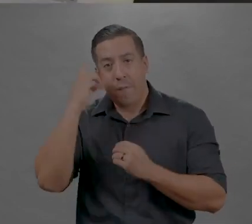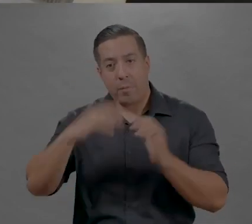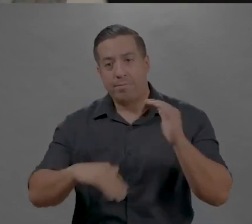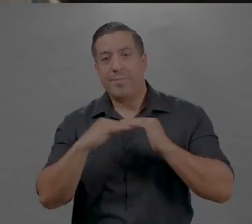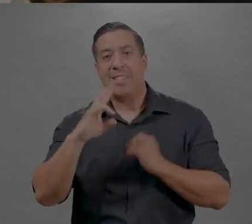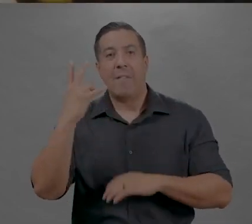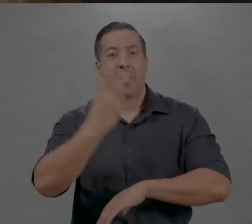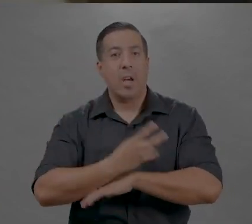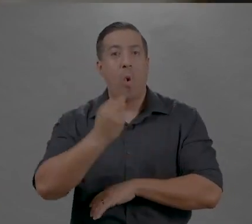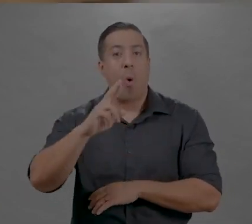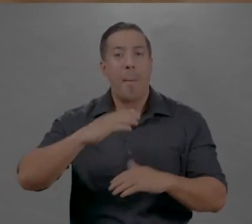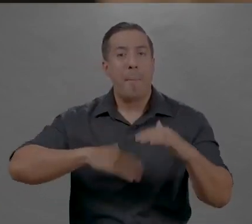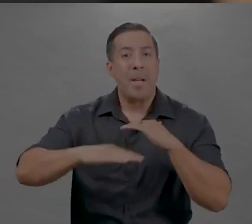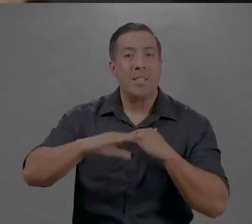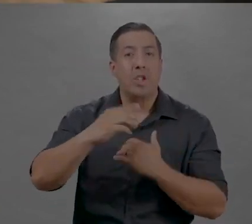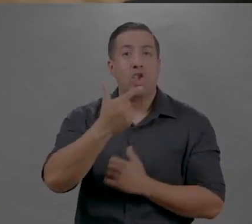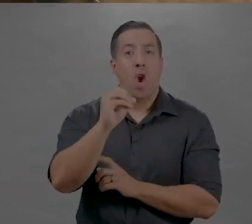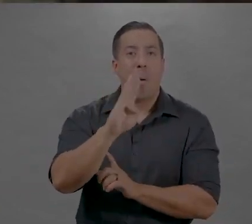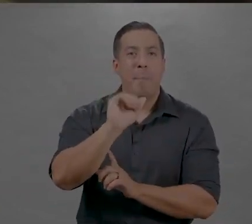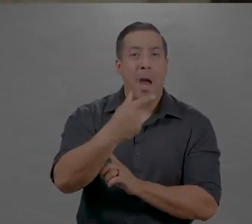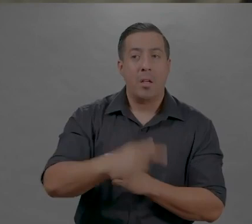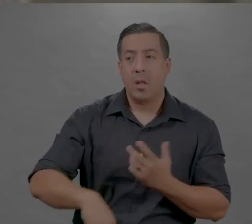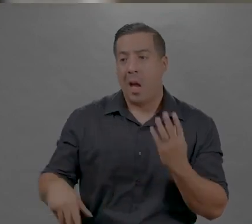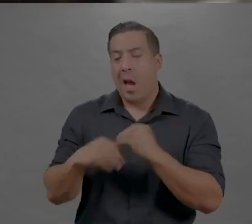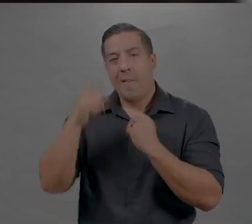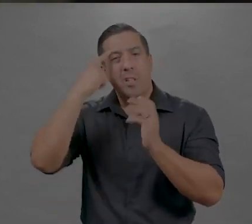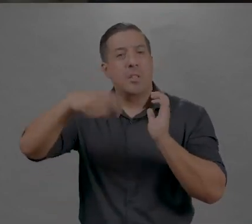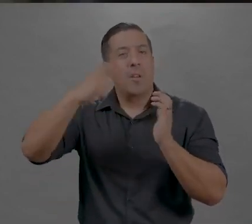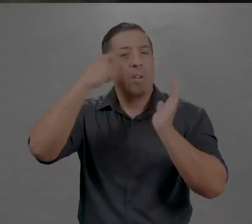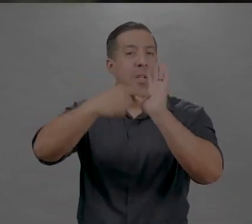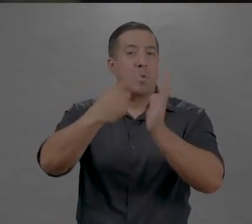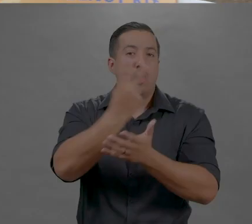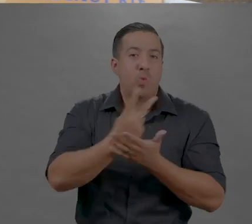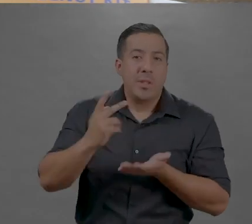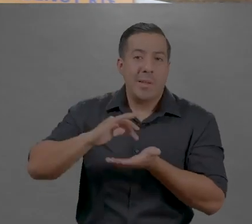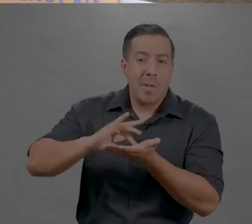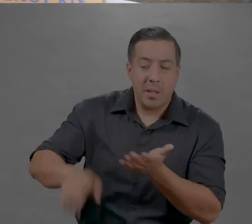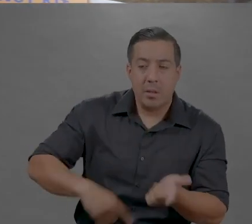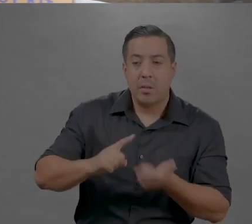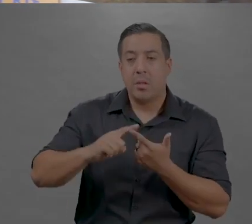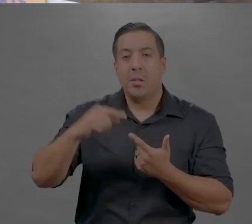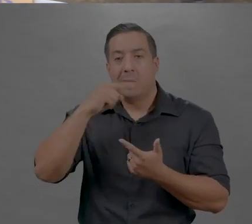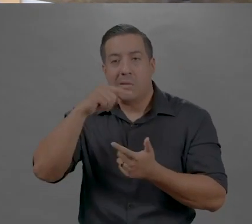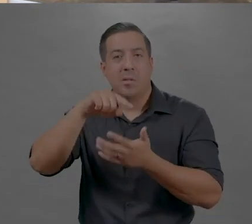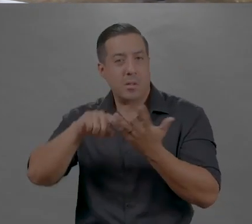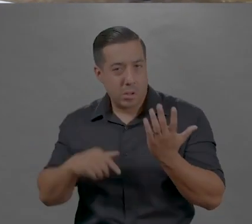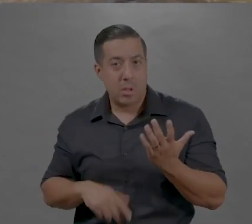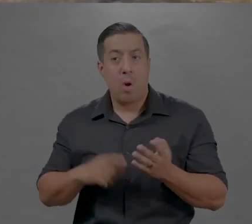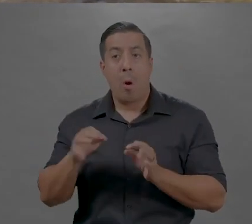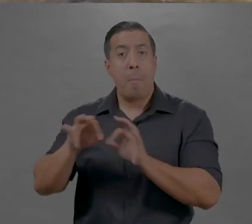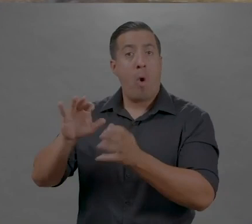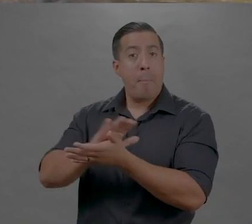food to last up to 7 days, plus all the basics of your go bag. Then, add necessities like 2 weeks of medication